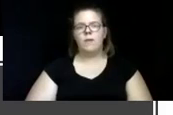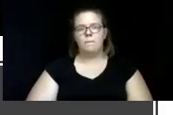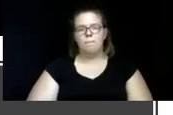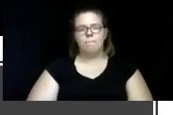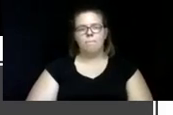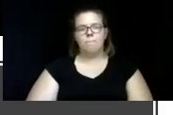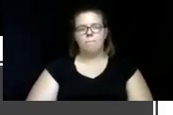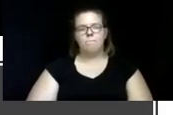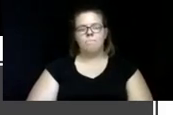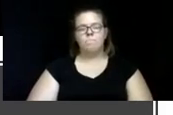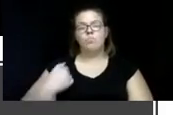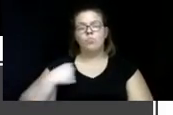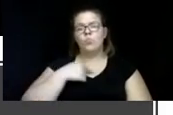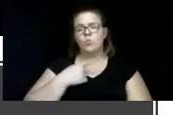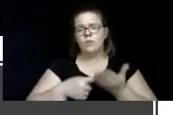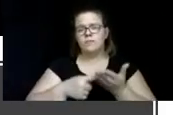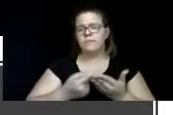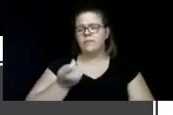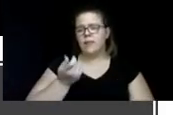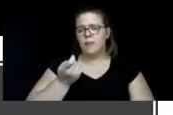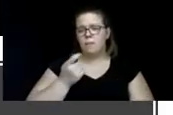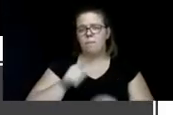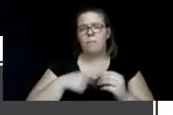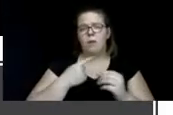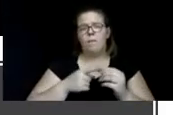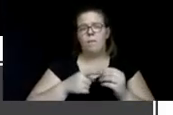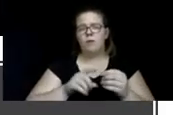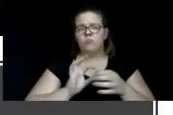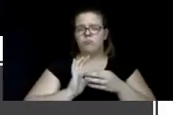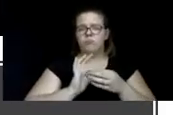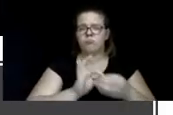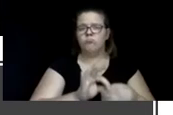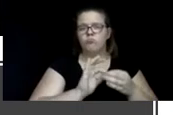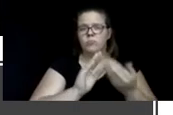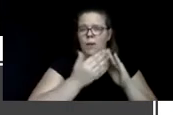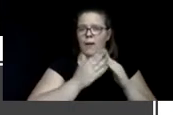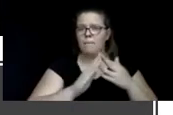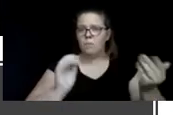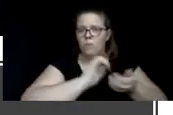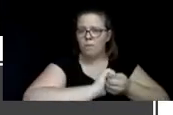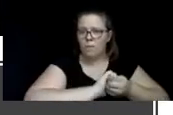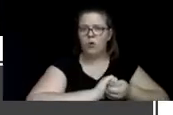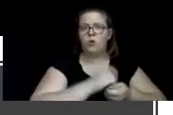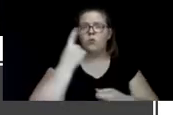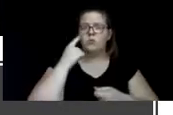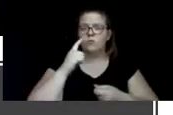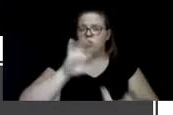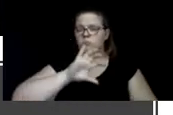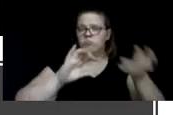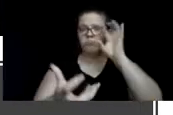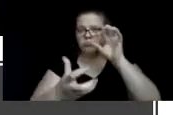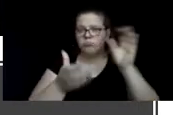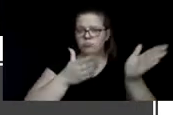We had talked a little bit earlier about the reliance with the community partners for disaster prep, and how the